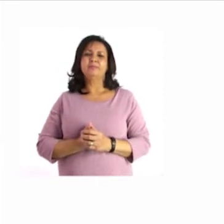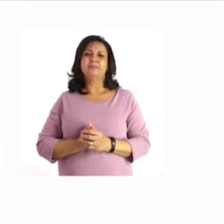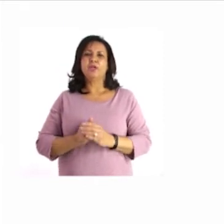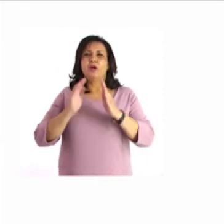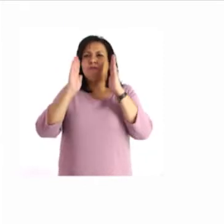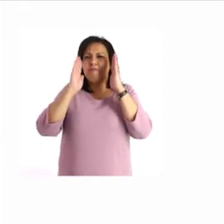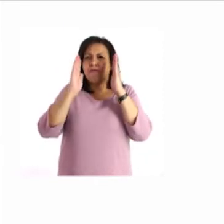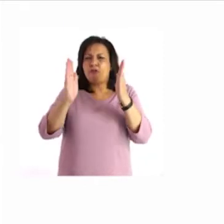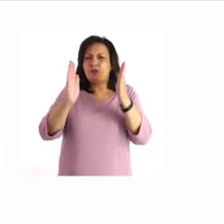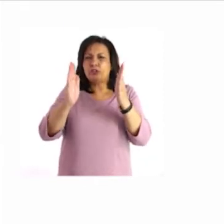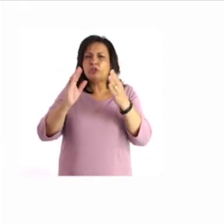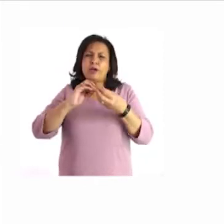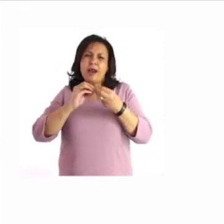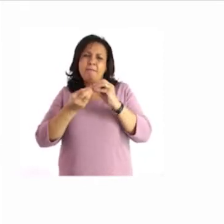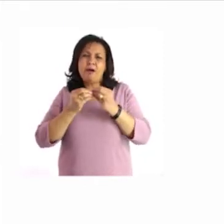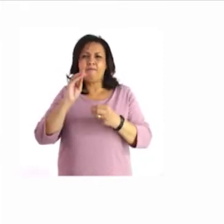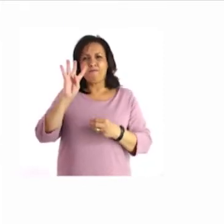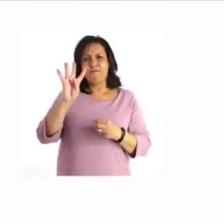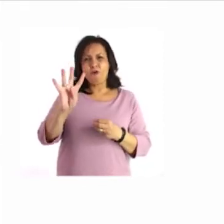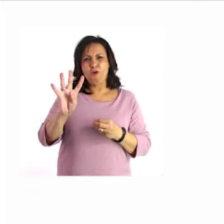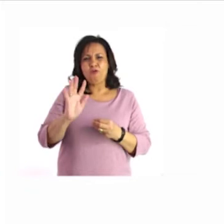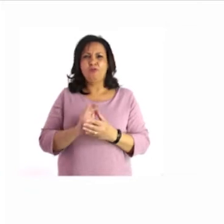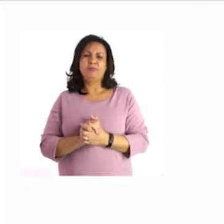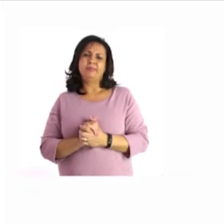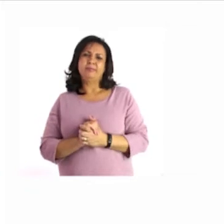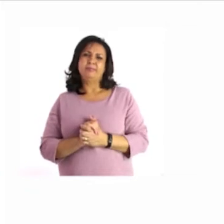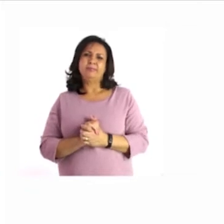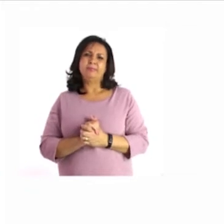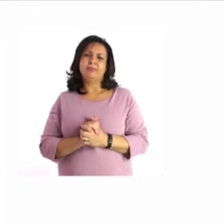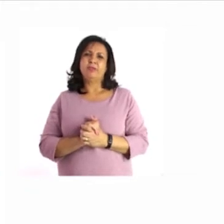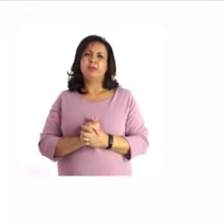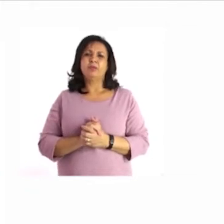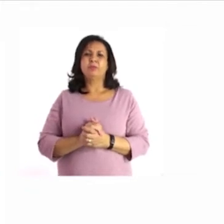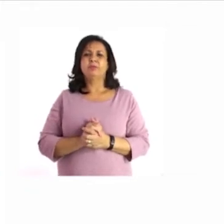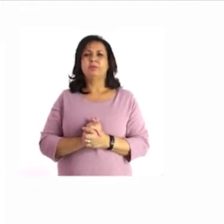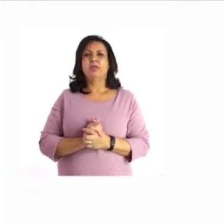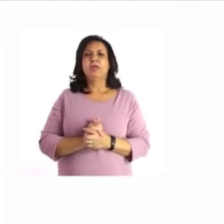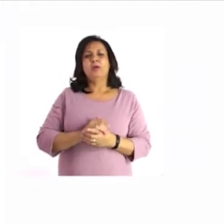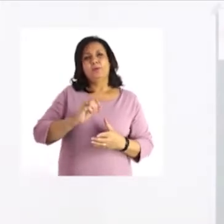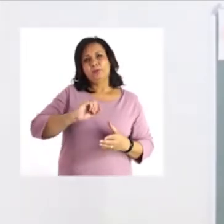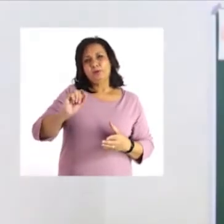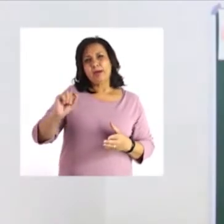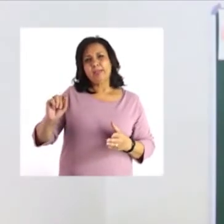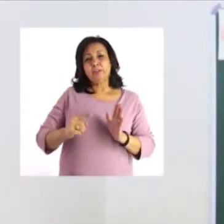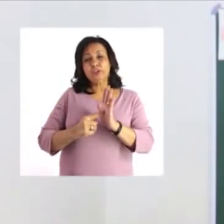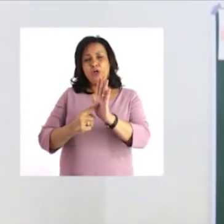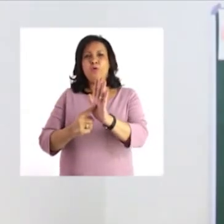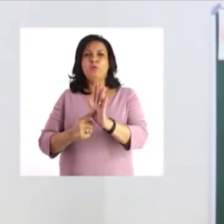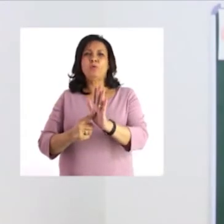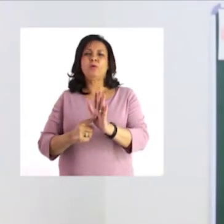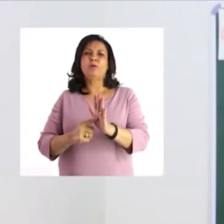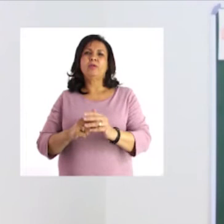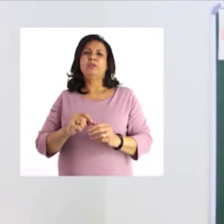on number 4. Well, I'm going to write for you number 4 so that you may see how we write number 4. Okay,